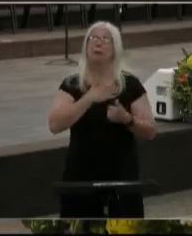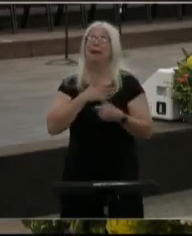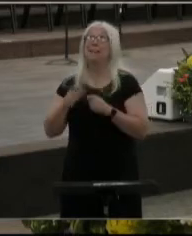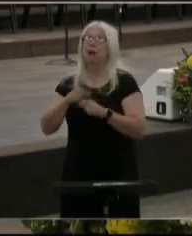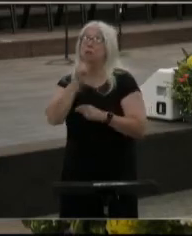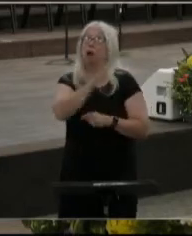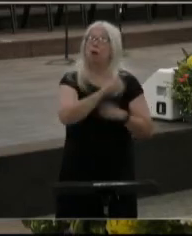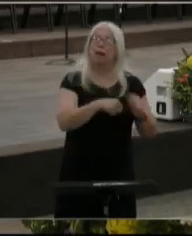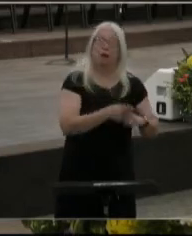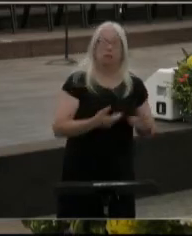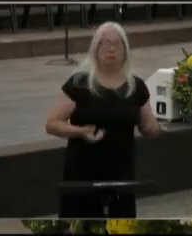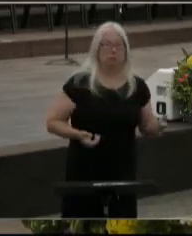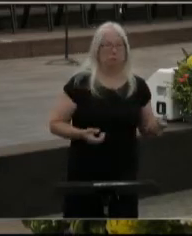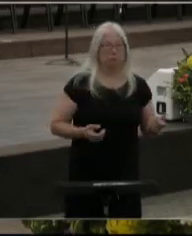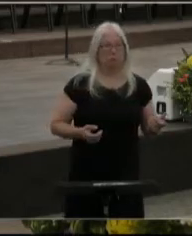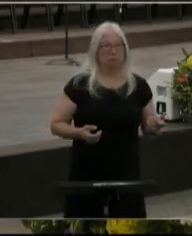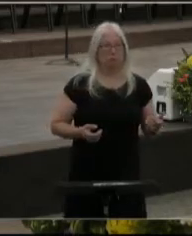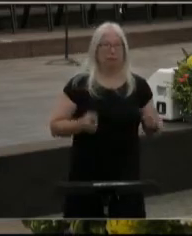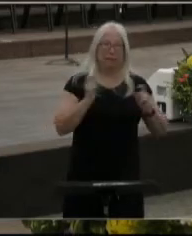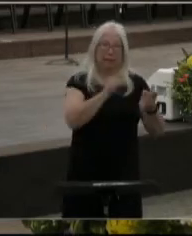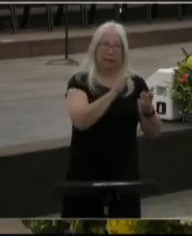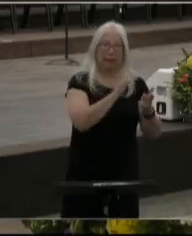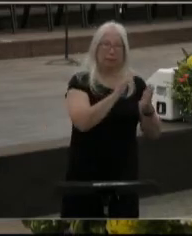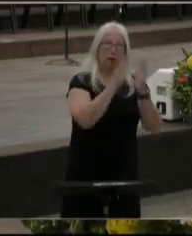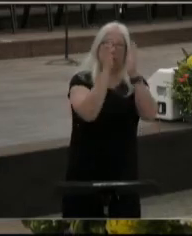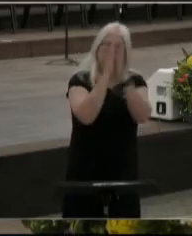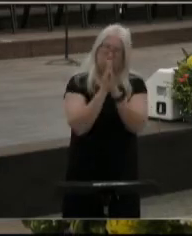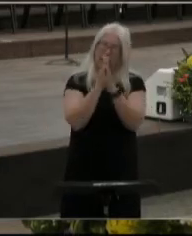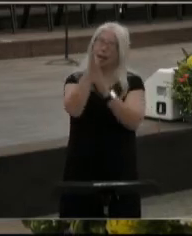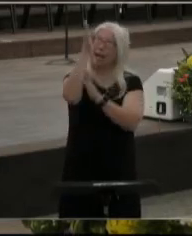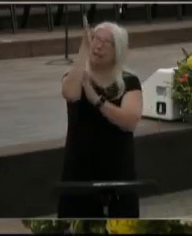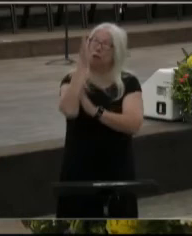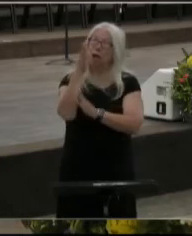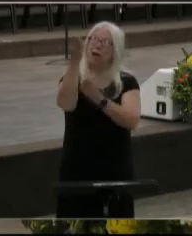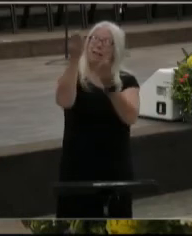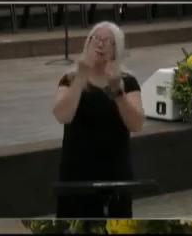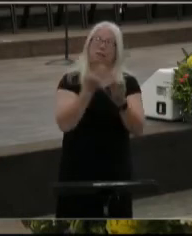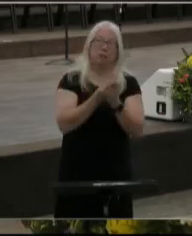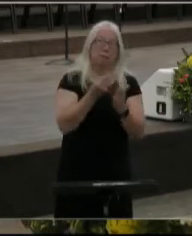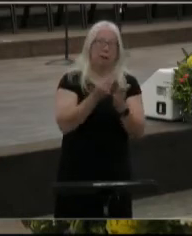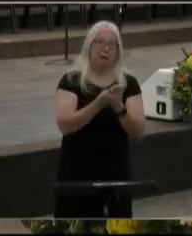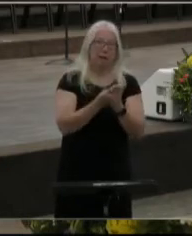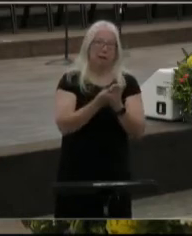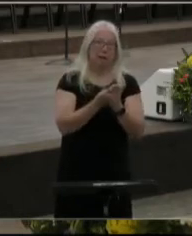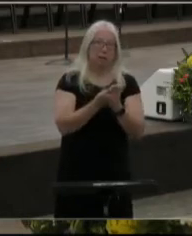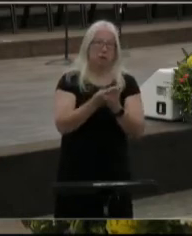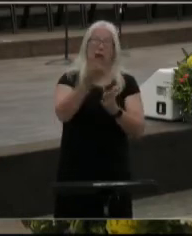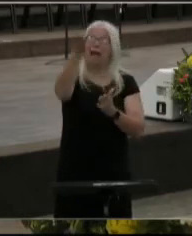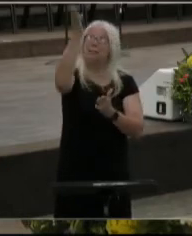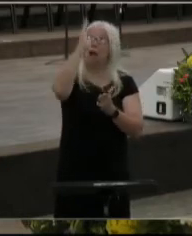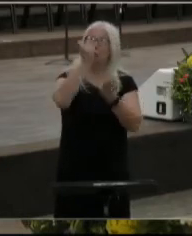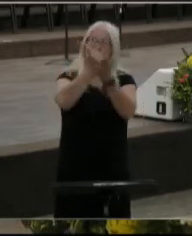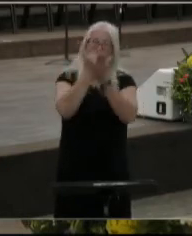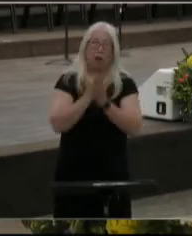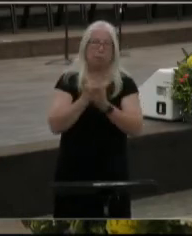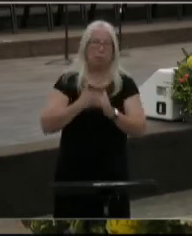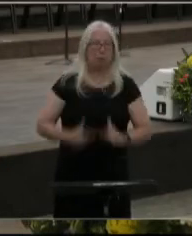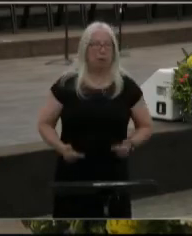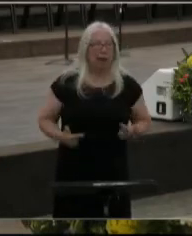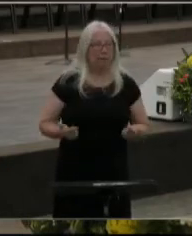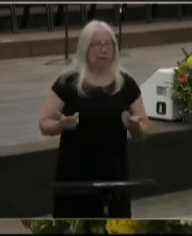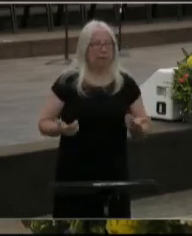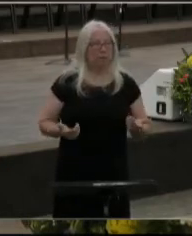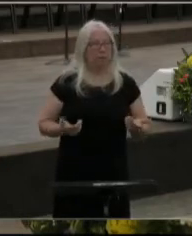tires? You ever pray and ask God, to God give you some money? You ever ask God to help you in your life?